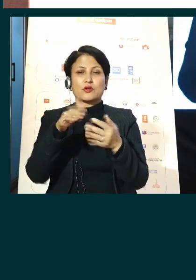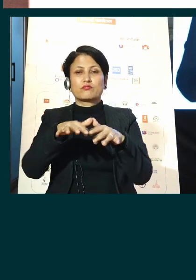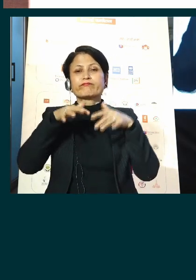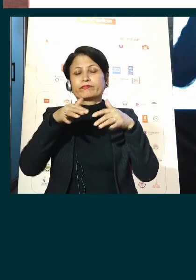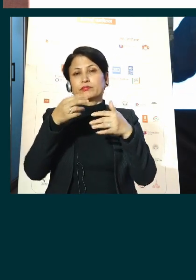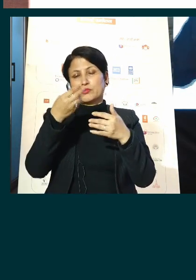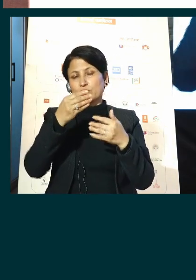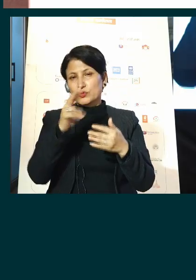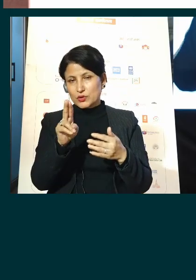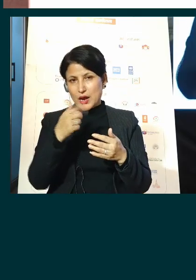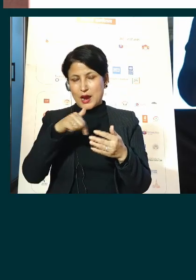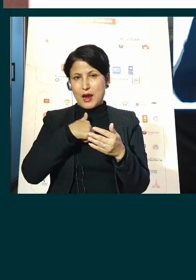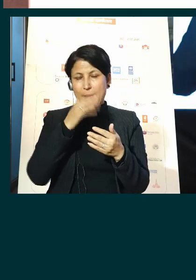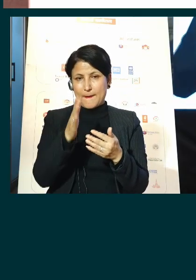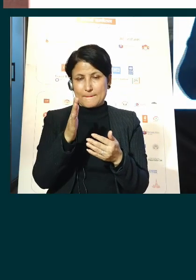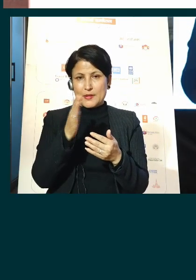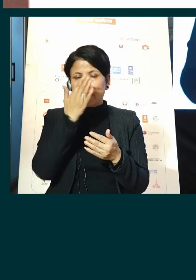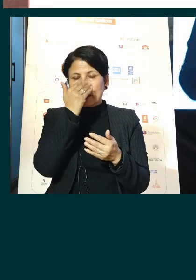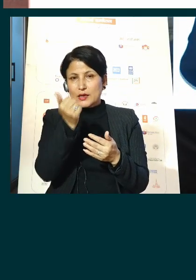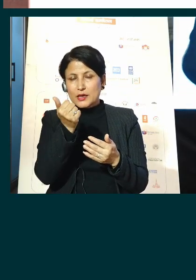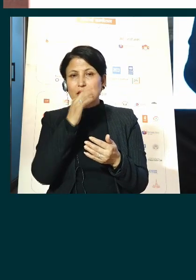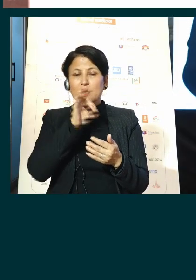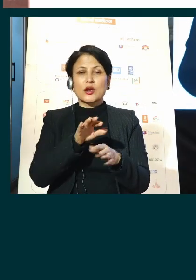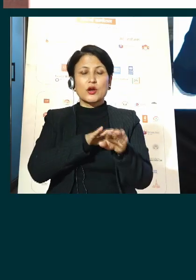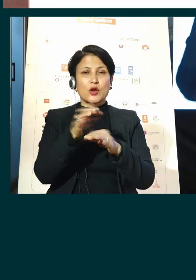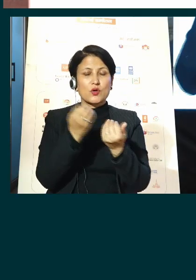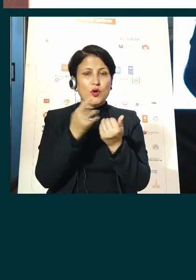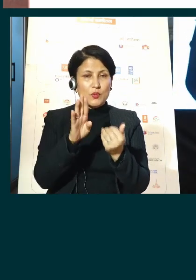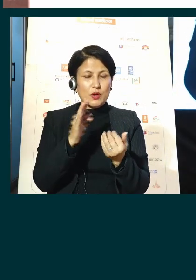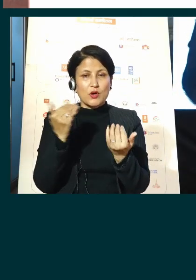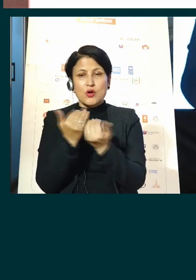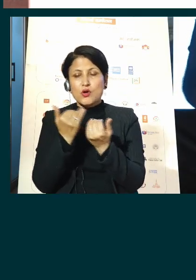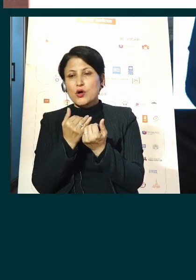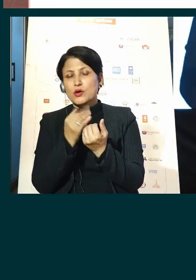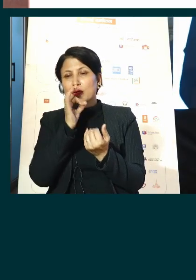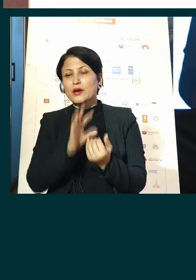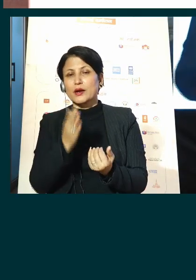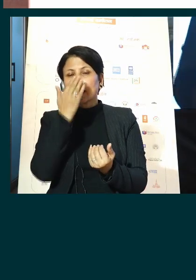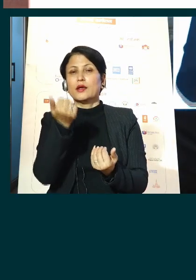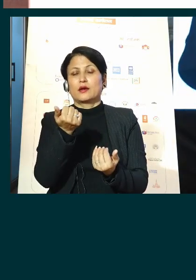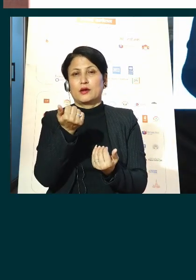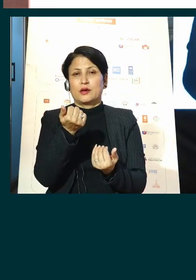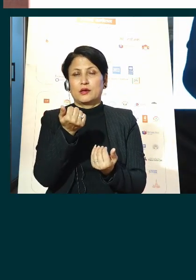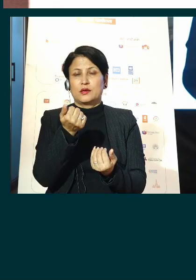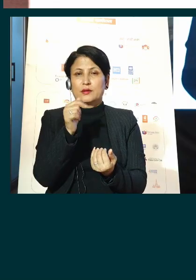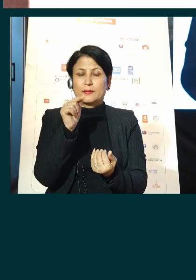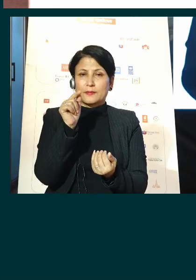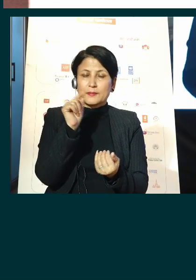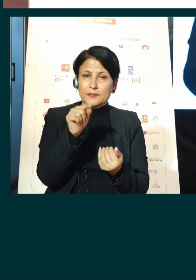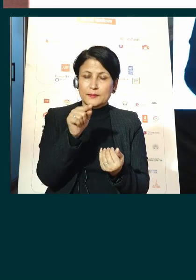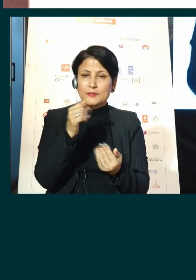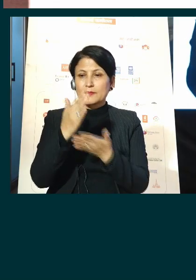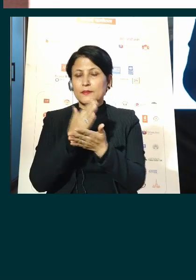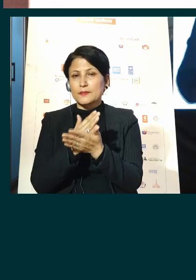and theories around why you started to make the decisions that you did in your menstrual health or menstrual discrimination targeting programs